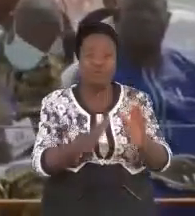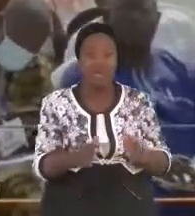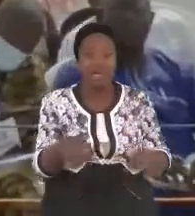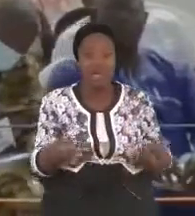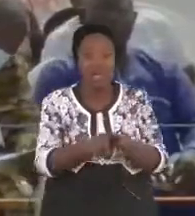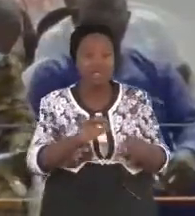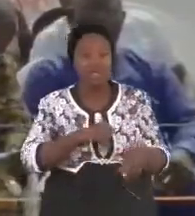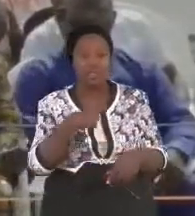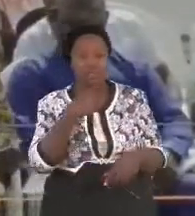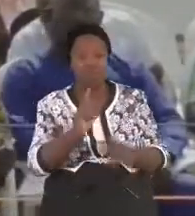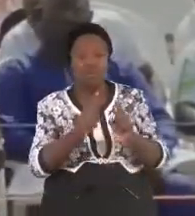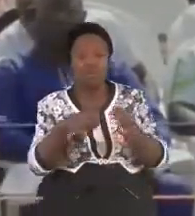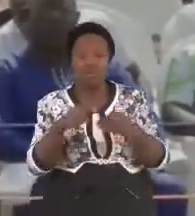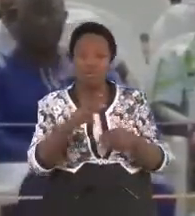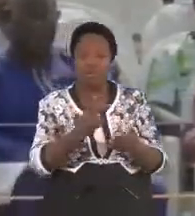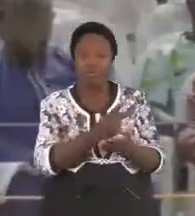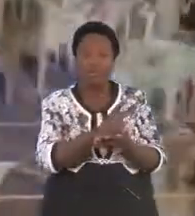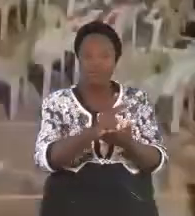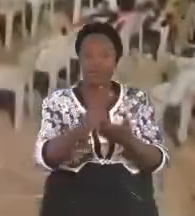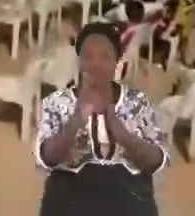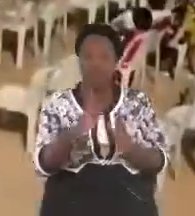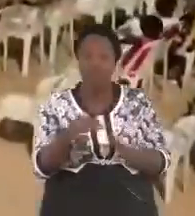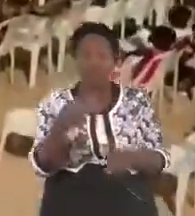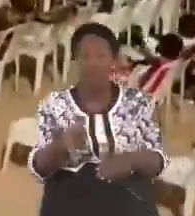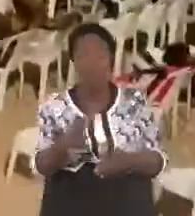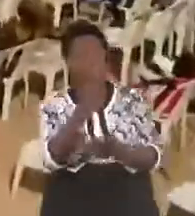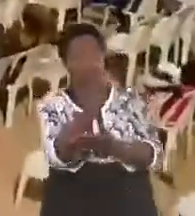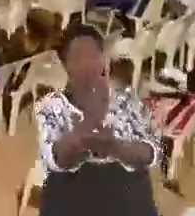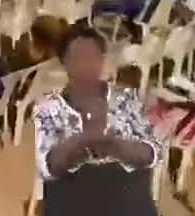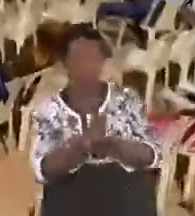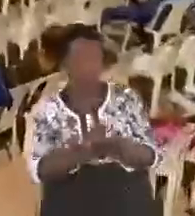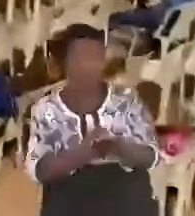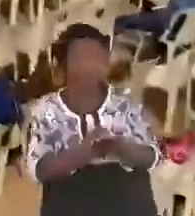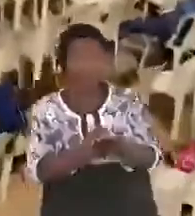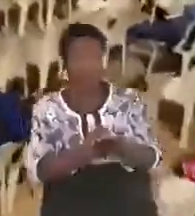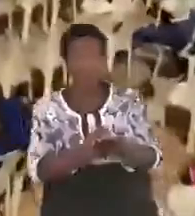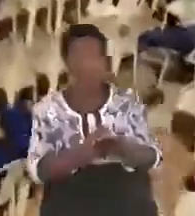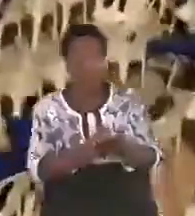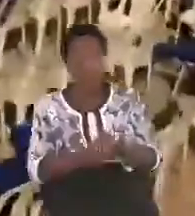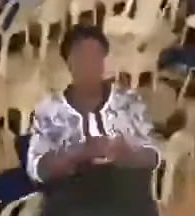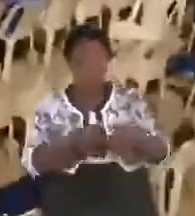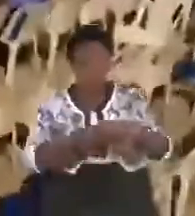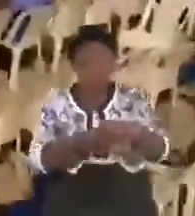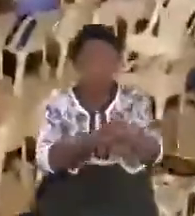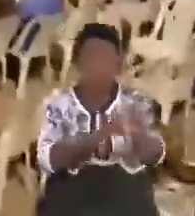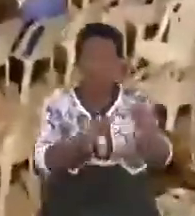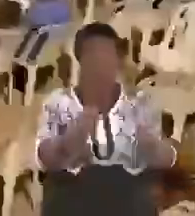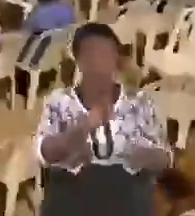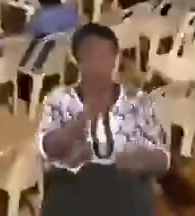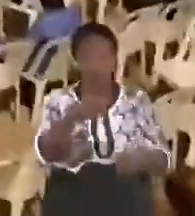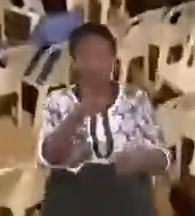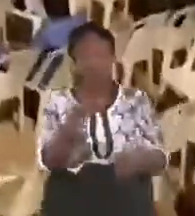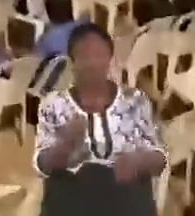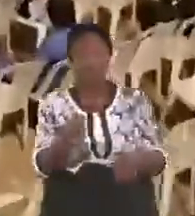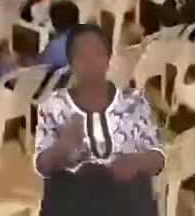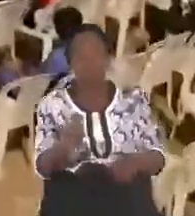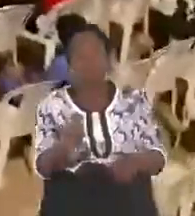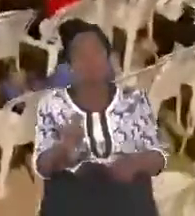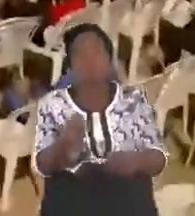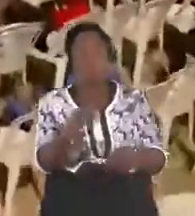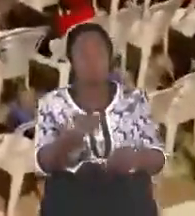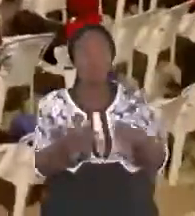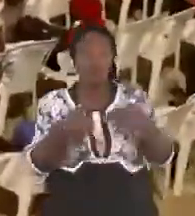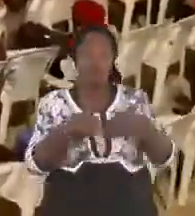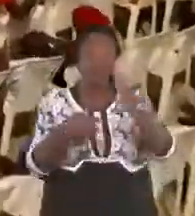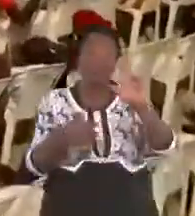failure of some mentored by John, there are three things we're looking at. Number one, the